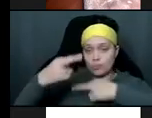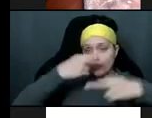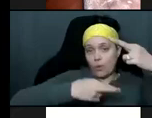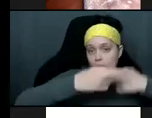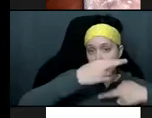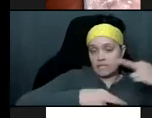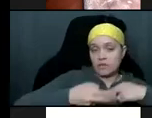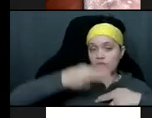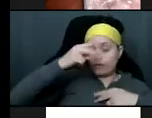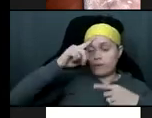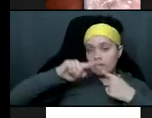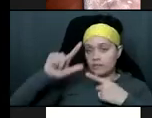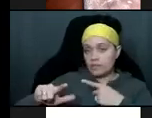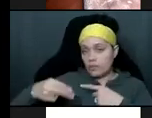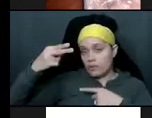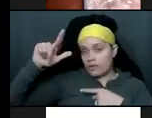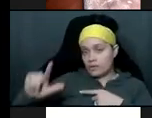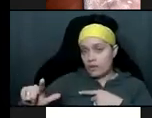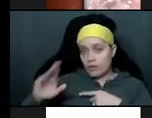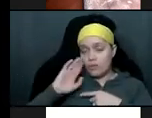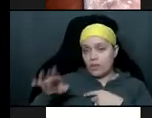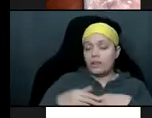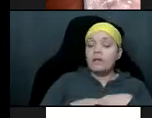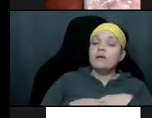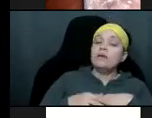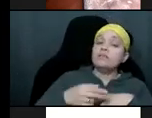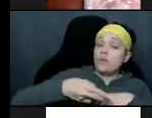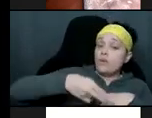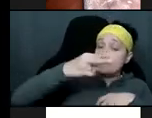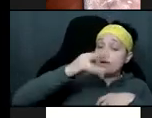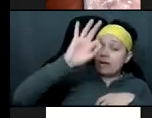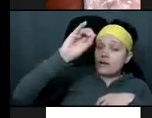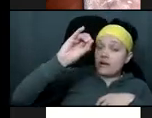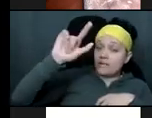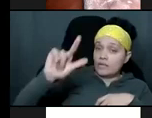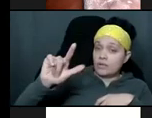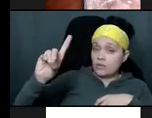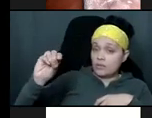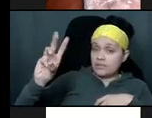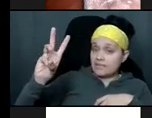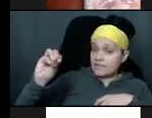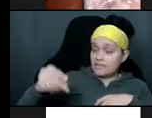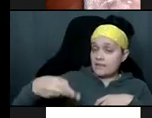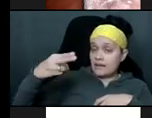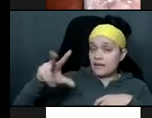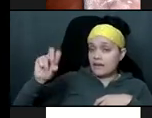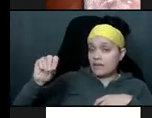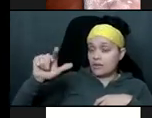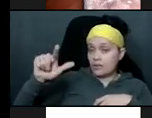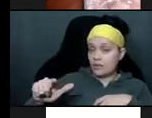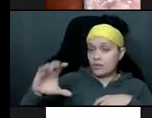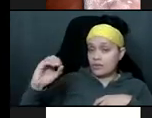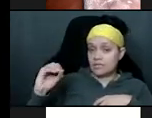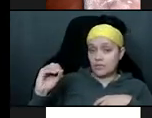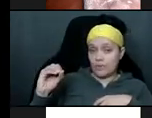go from high to low. So high at 90, low at 60, high at 30, low at 0.